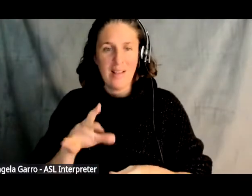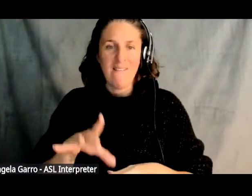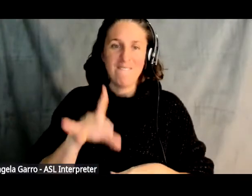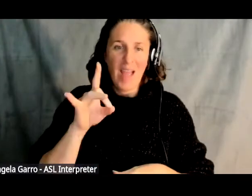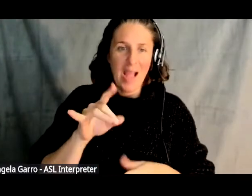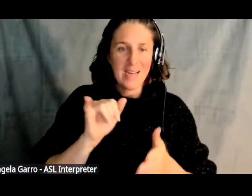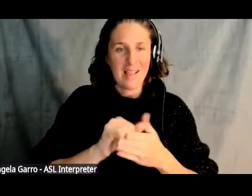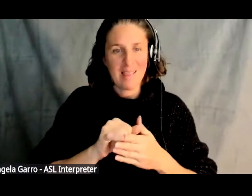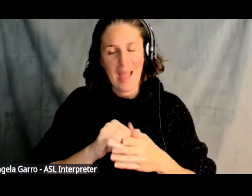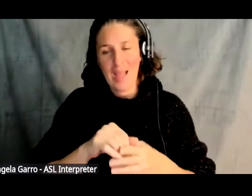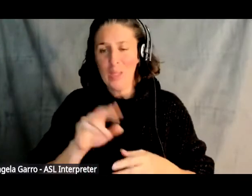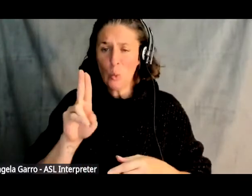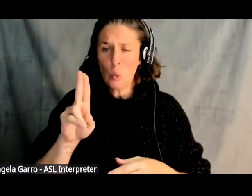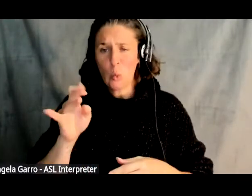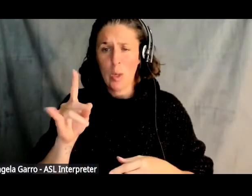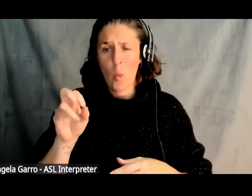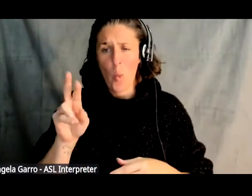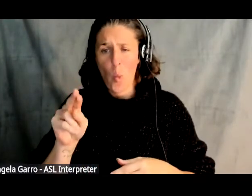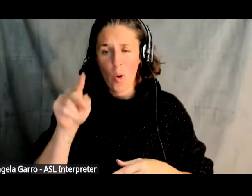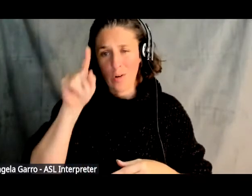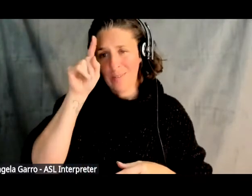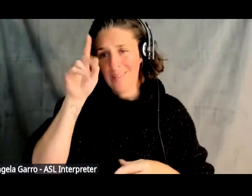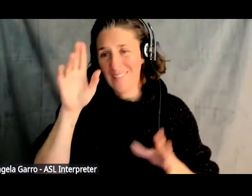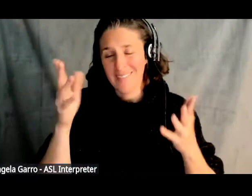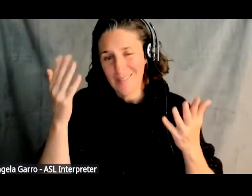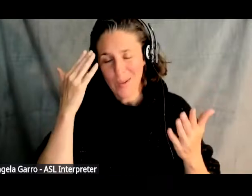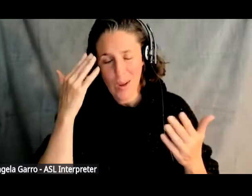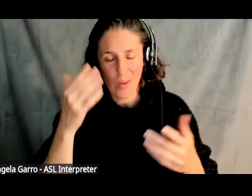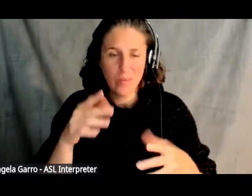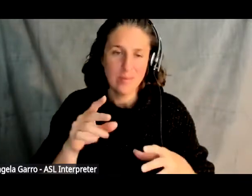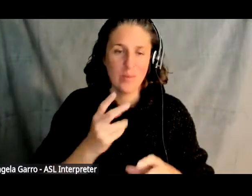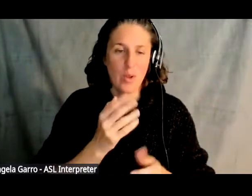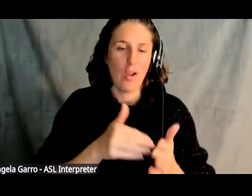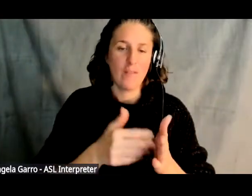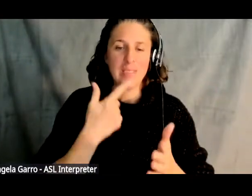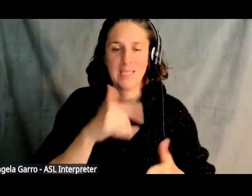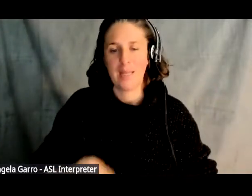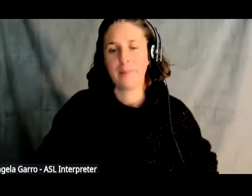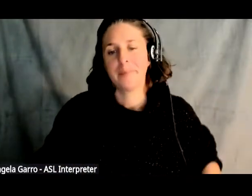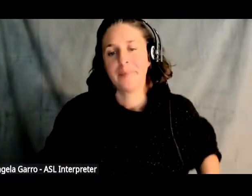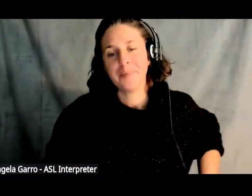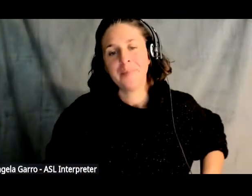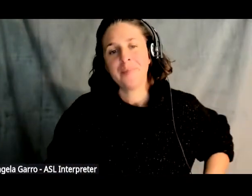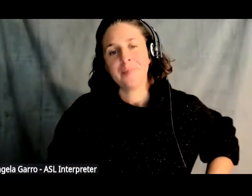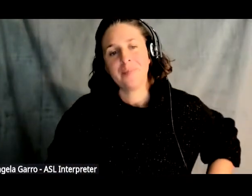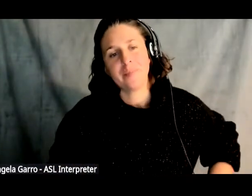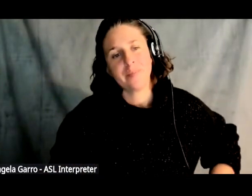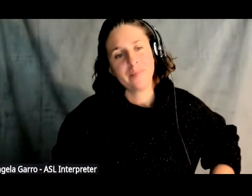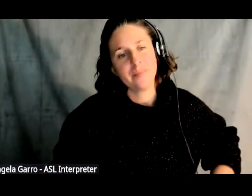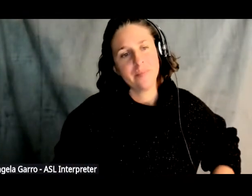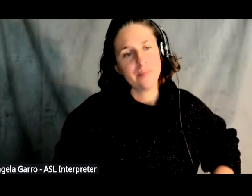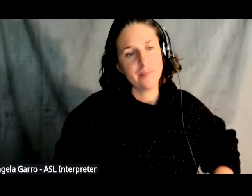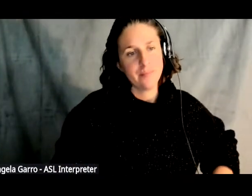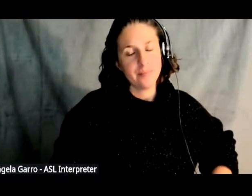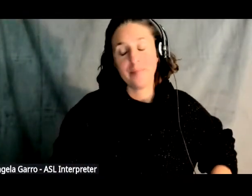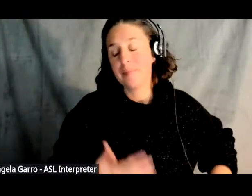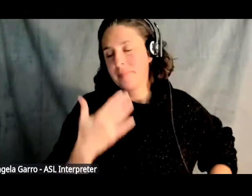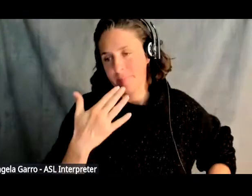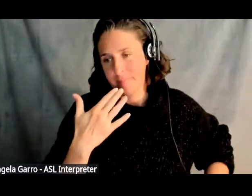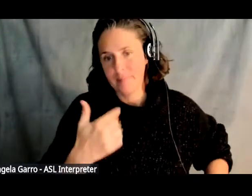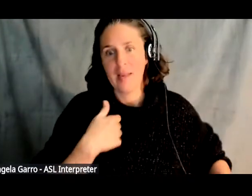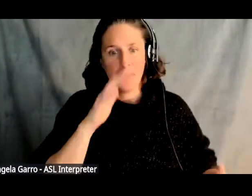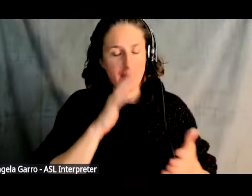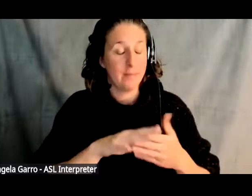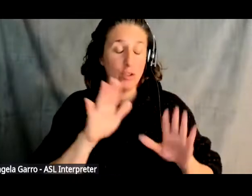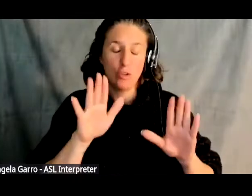as we often talk about them, right? So, yeah. But thank you. I believe it was a great